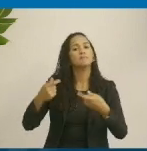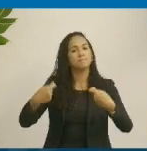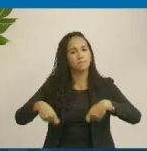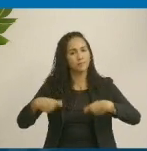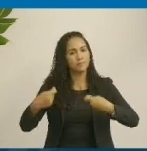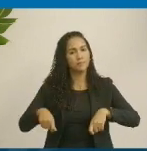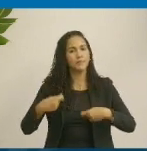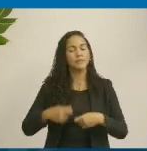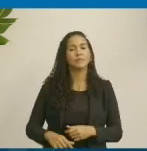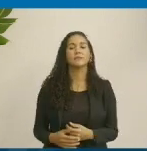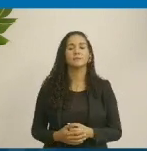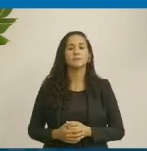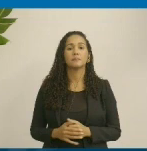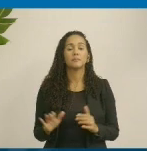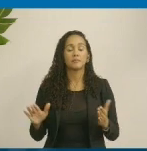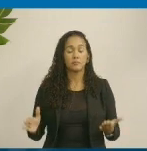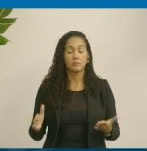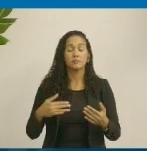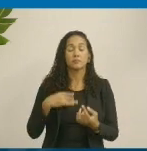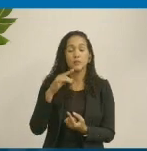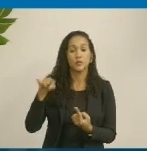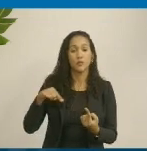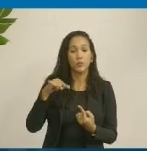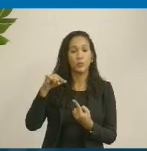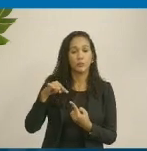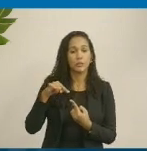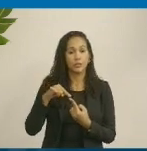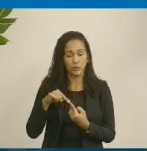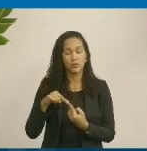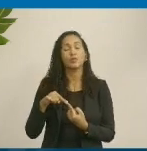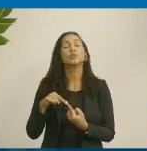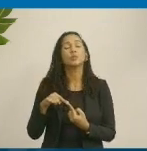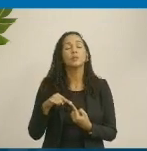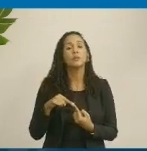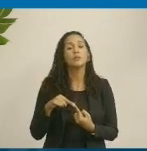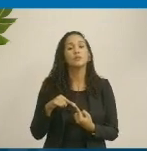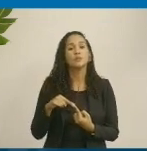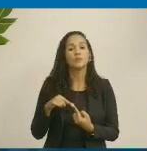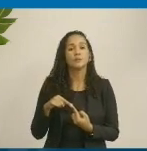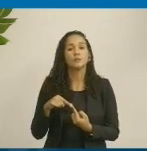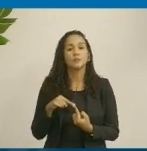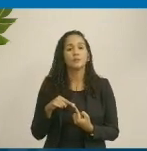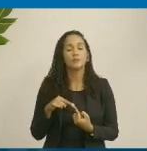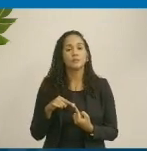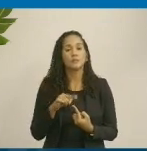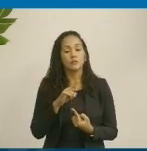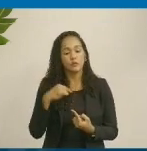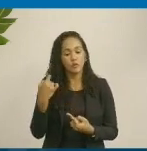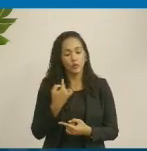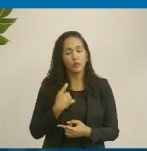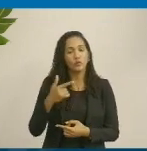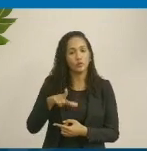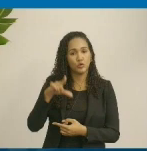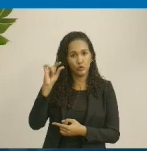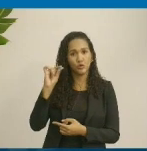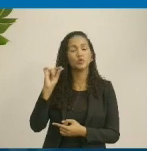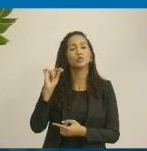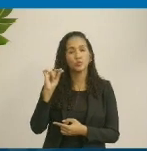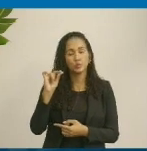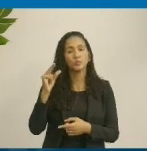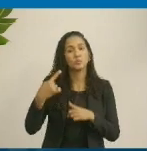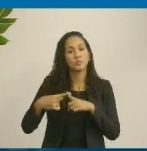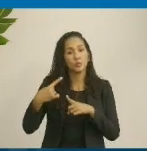The target, disease target that we have been, that we chose because we have been trying to